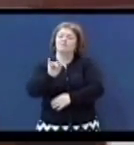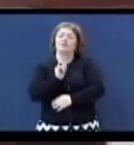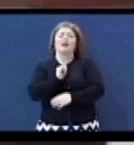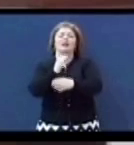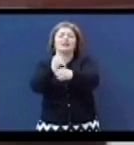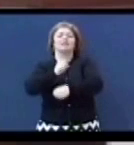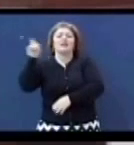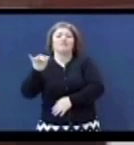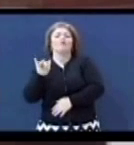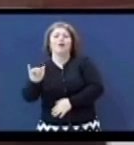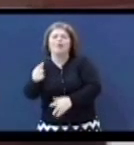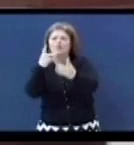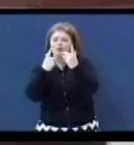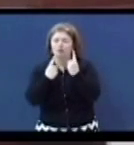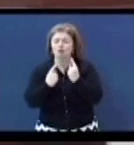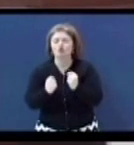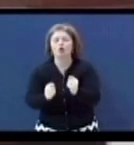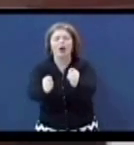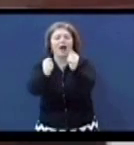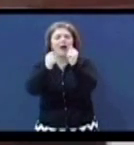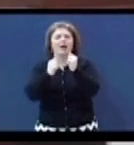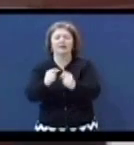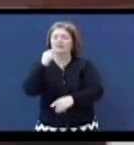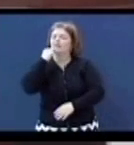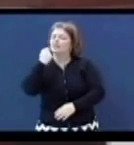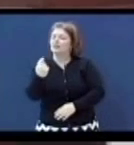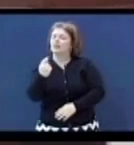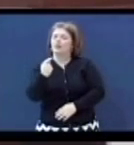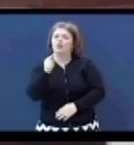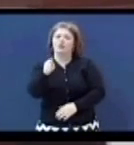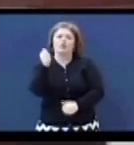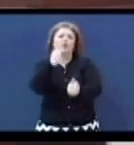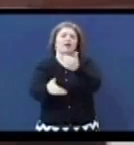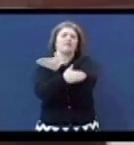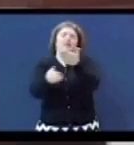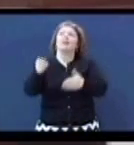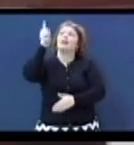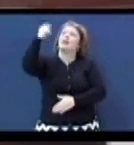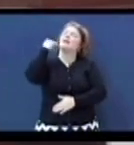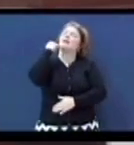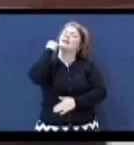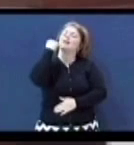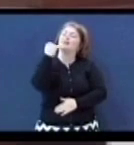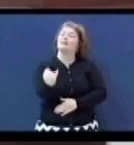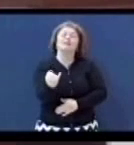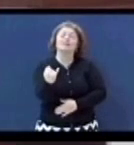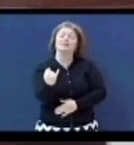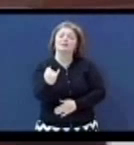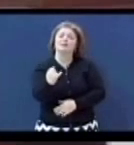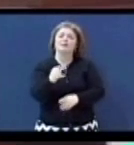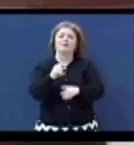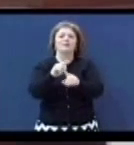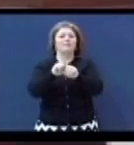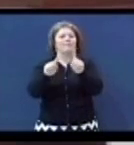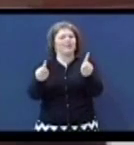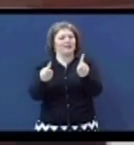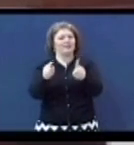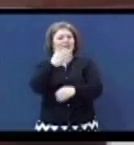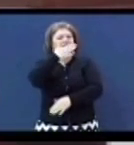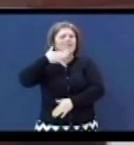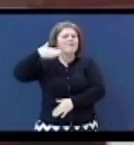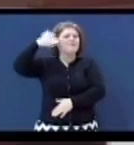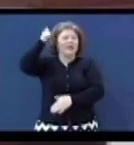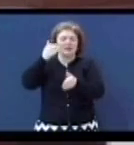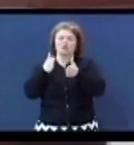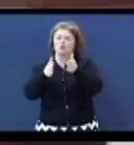forever trying to tell you everything he is, but the best way I